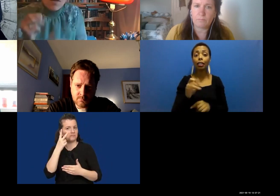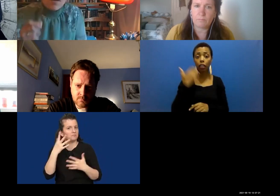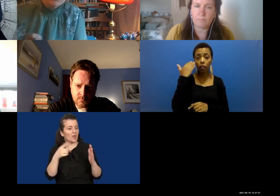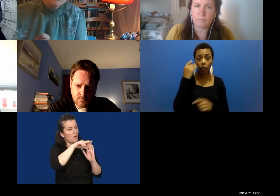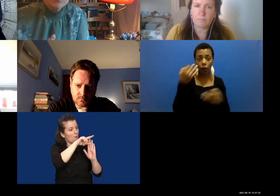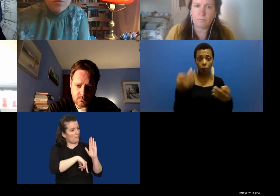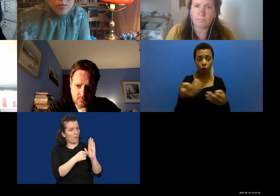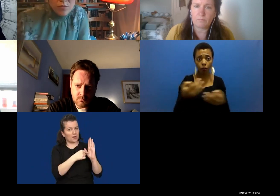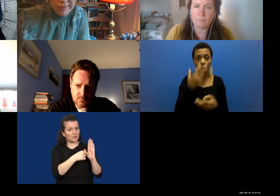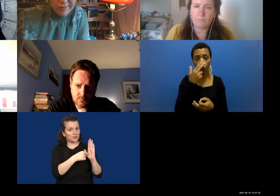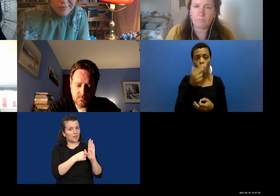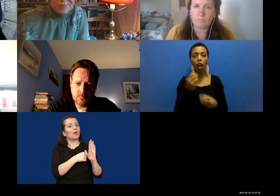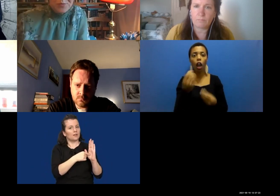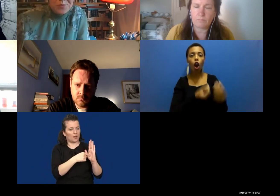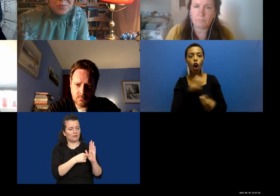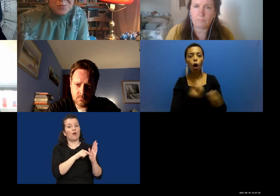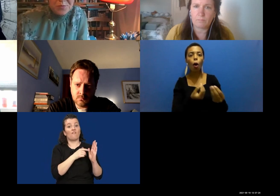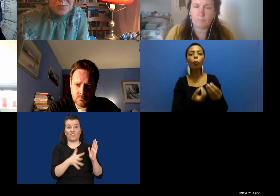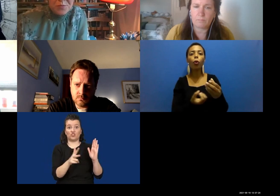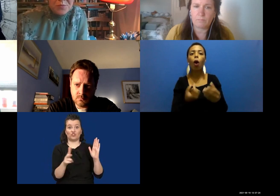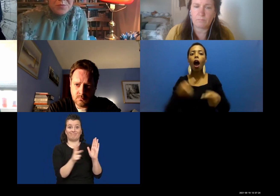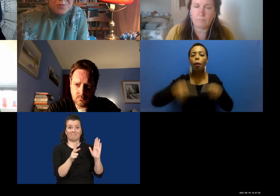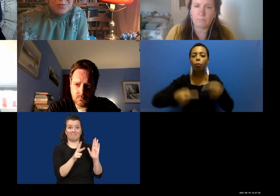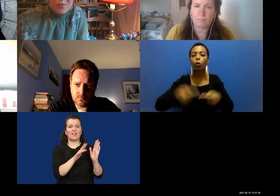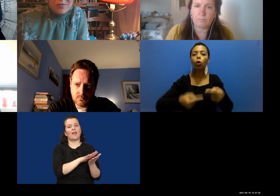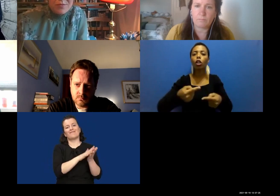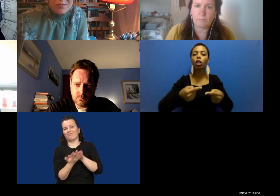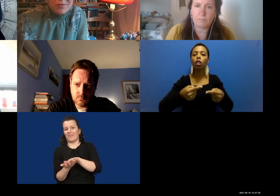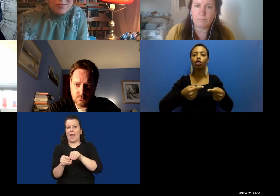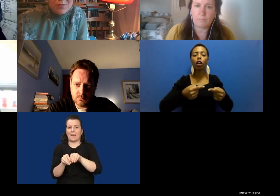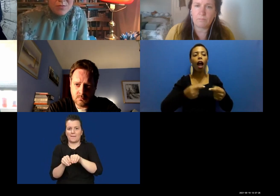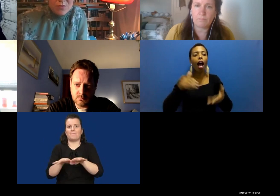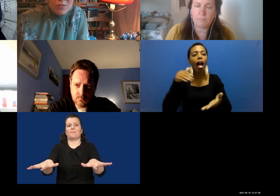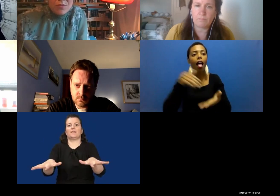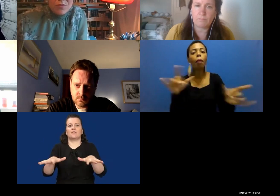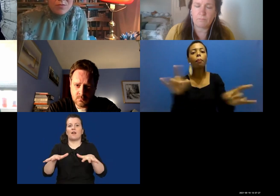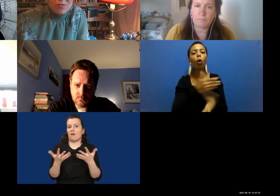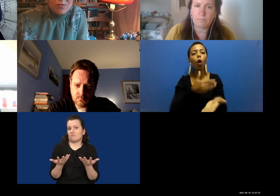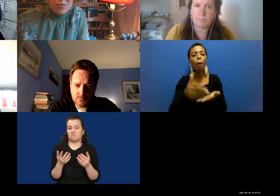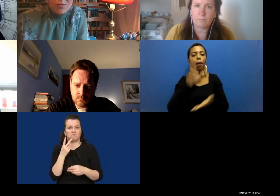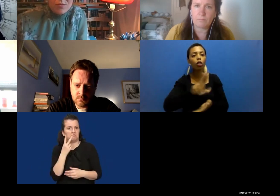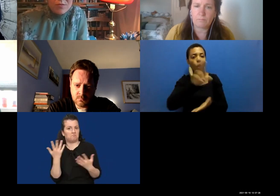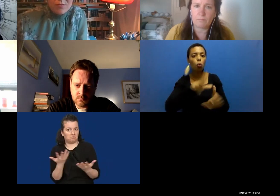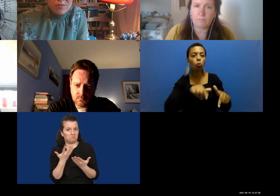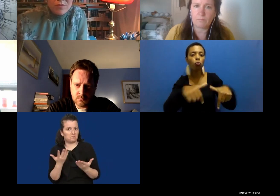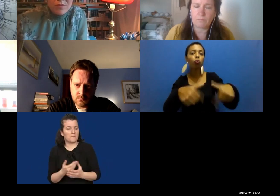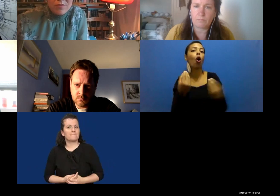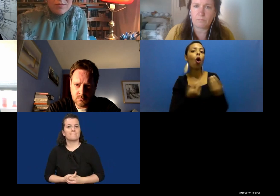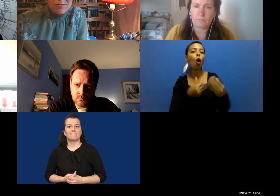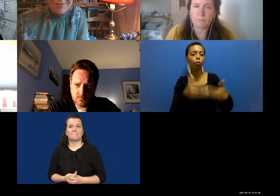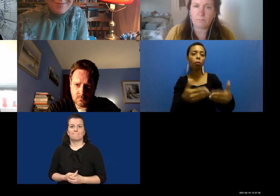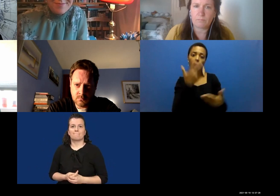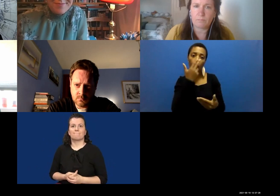policy to implementation? Yeah, so the citizens can perceive